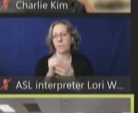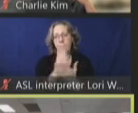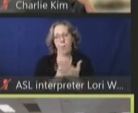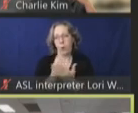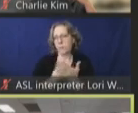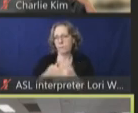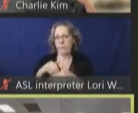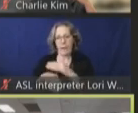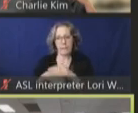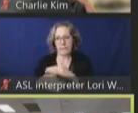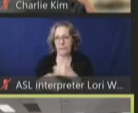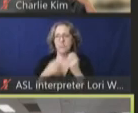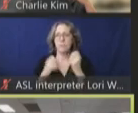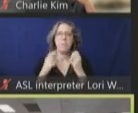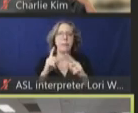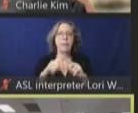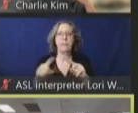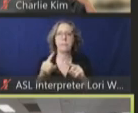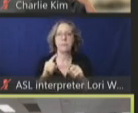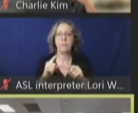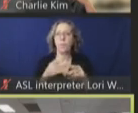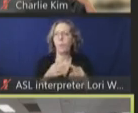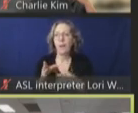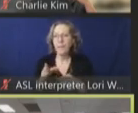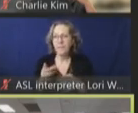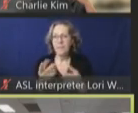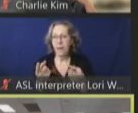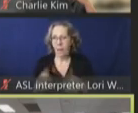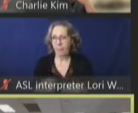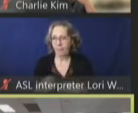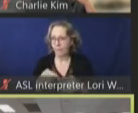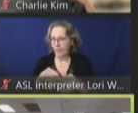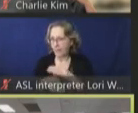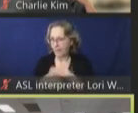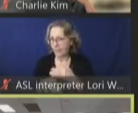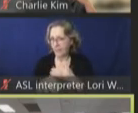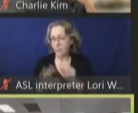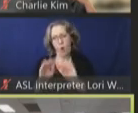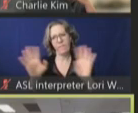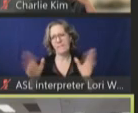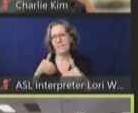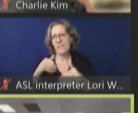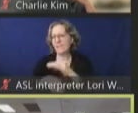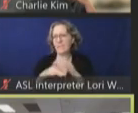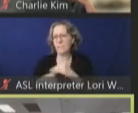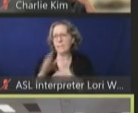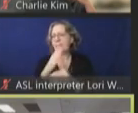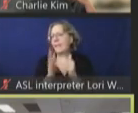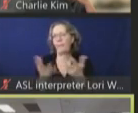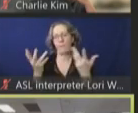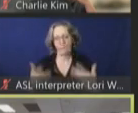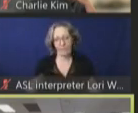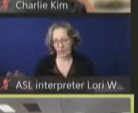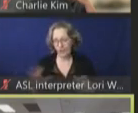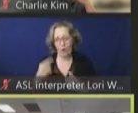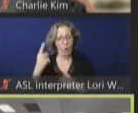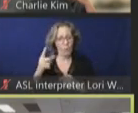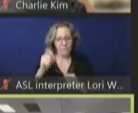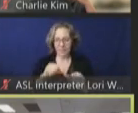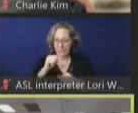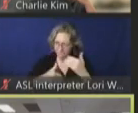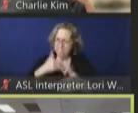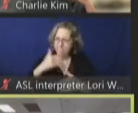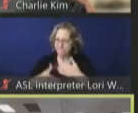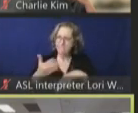access, multiple pieces of access, things that obviously accessibility is never done. There's always things that we can